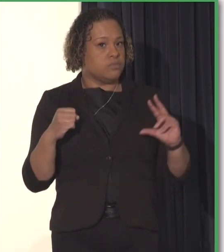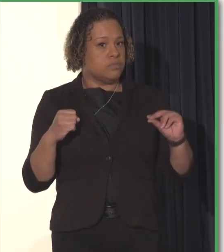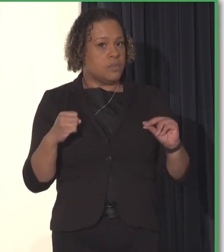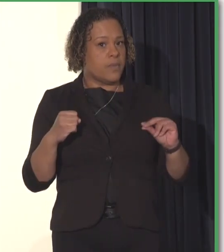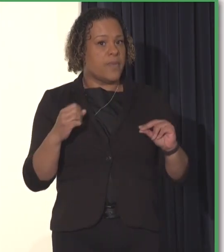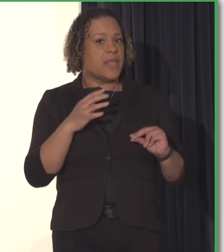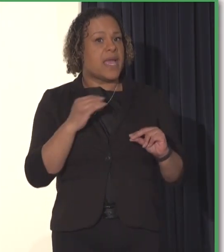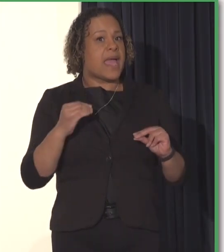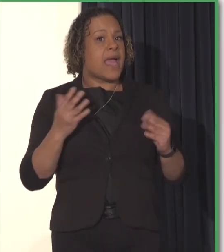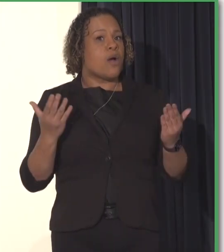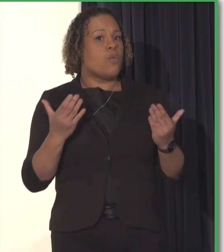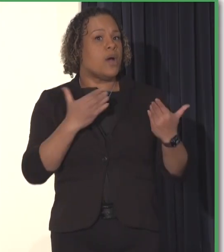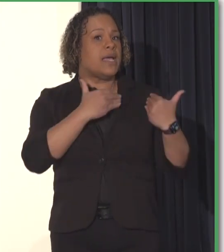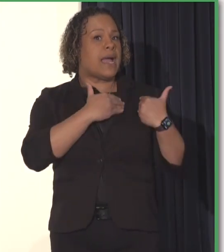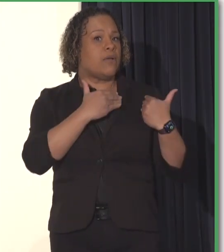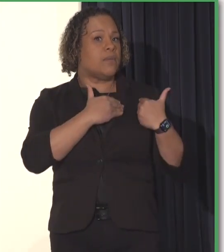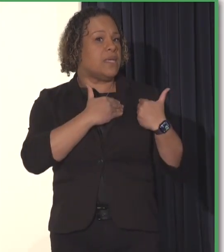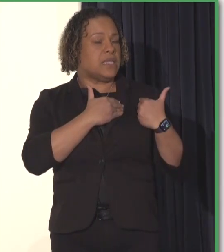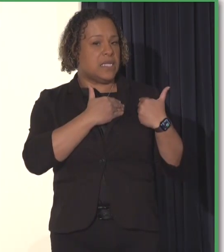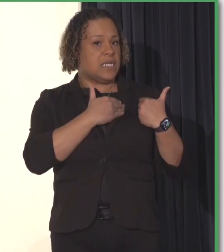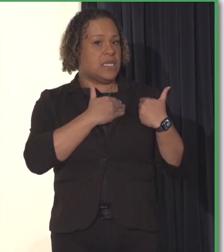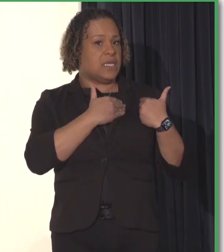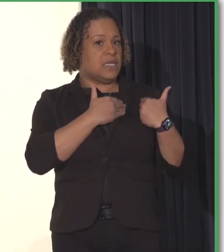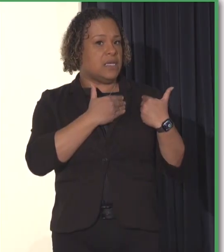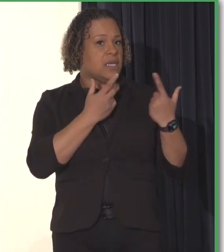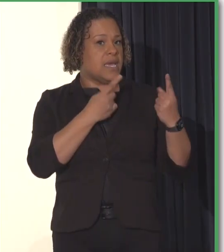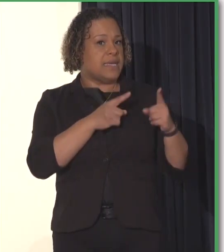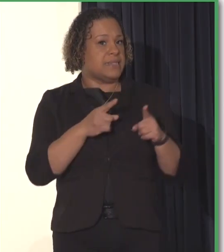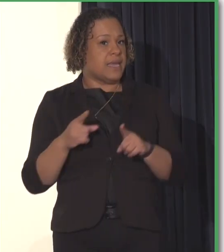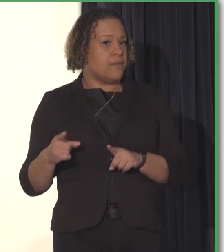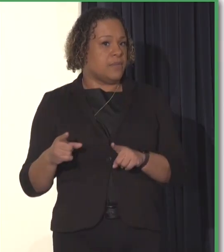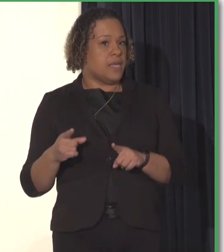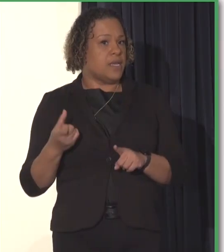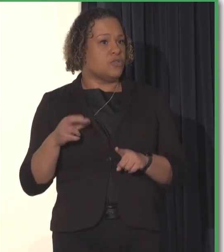what accountability is being taken place or